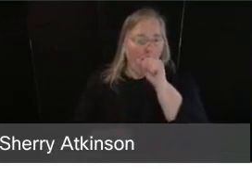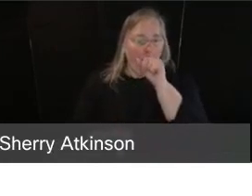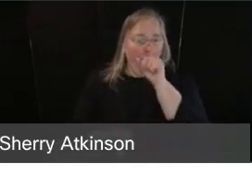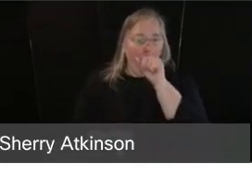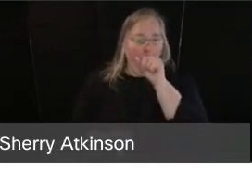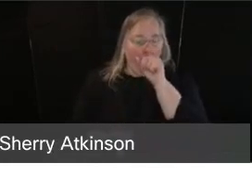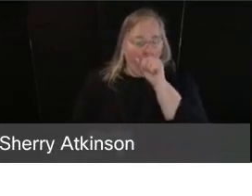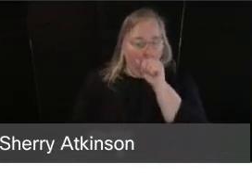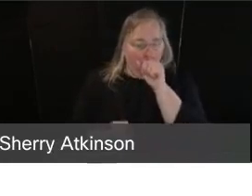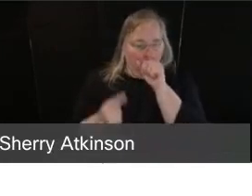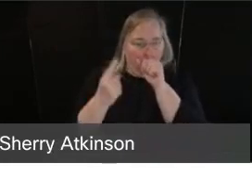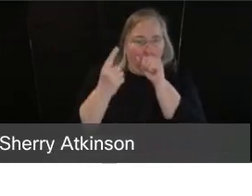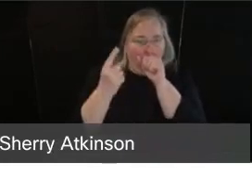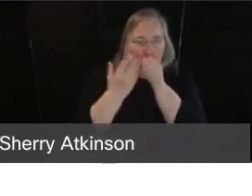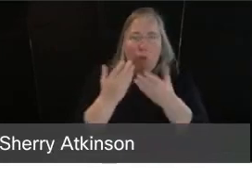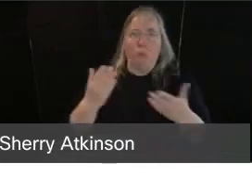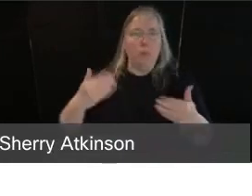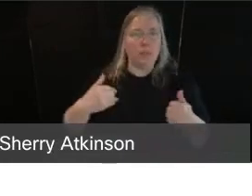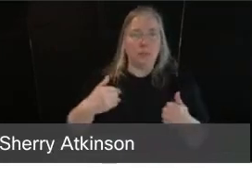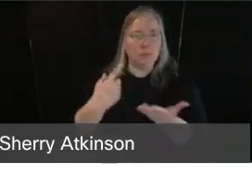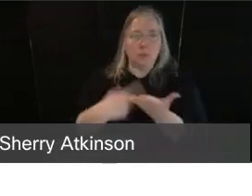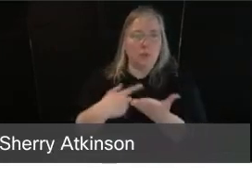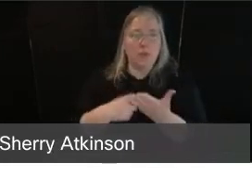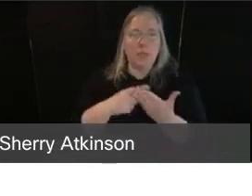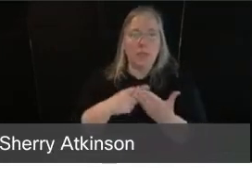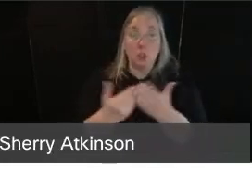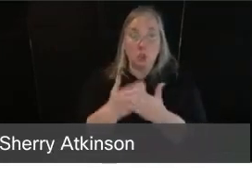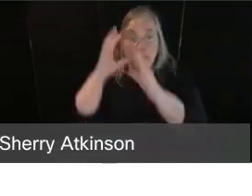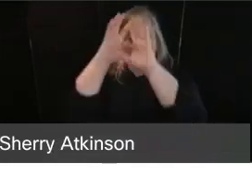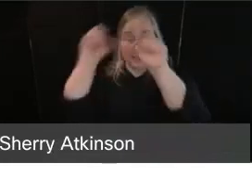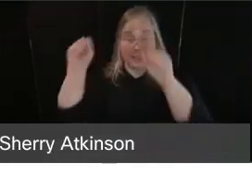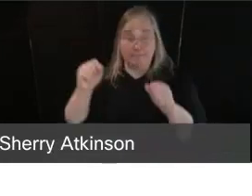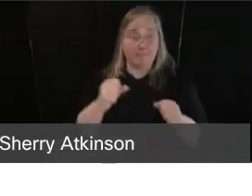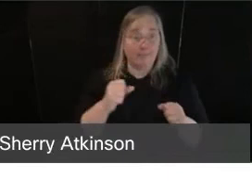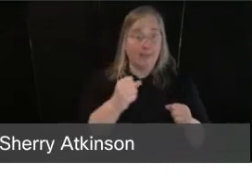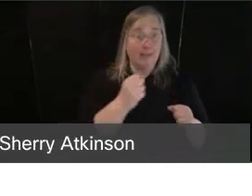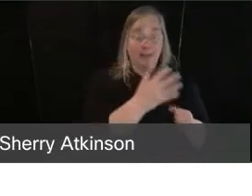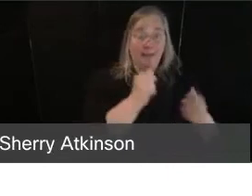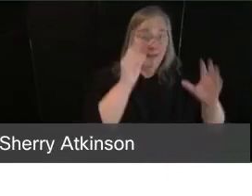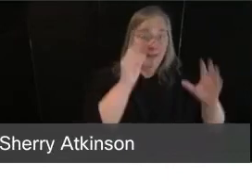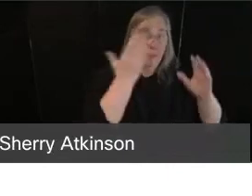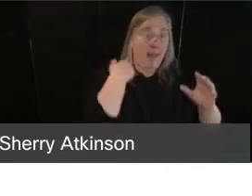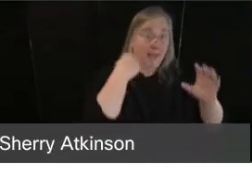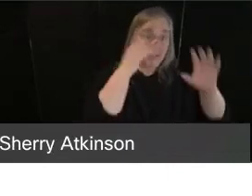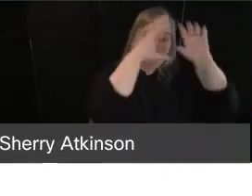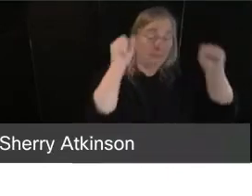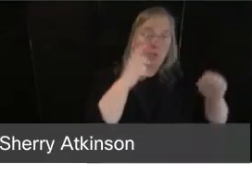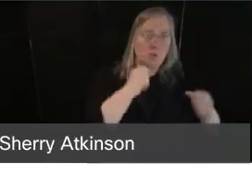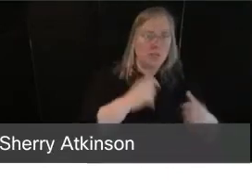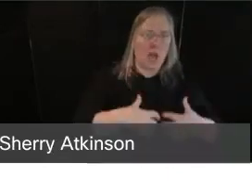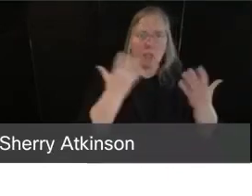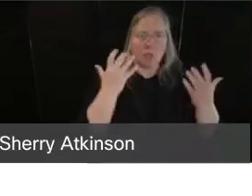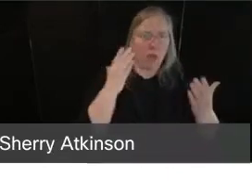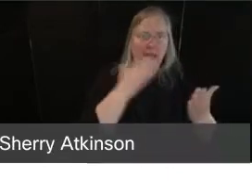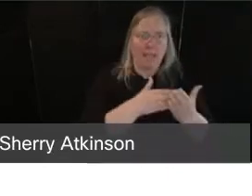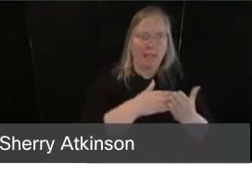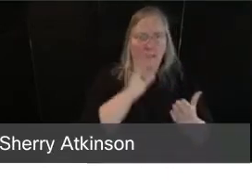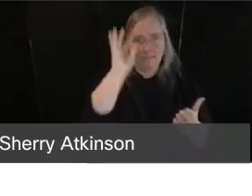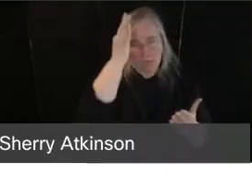new administration. The outgoing or the past administration was hostile towards federal employment, hostile towards federal